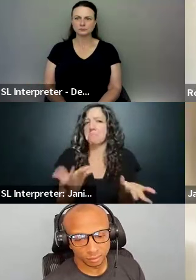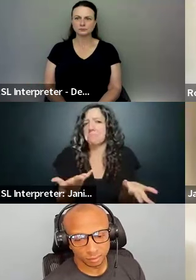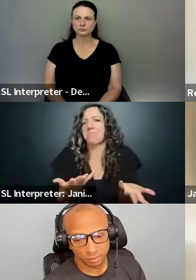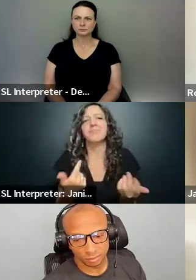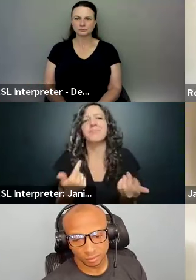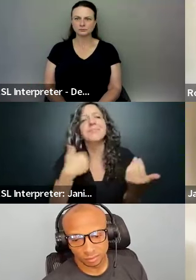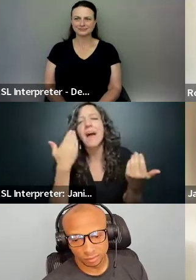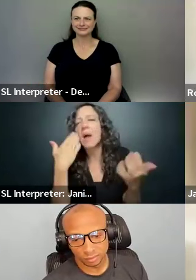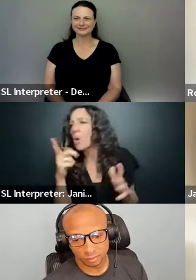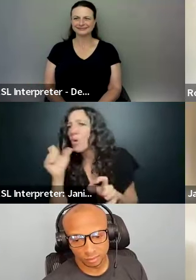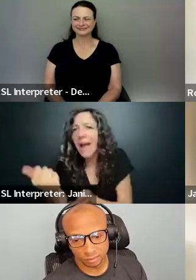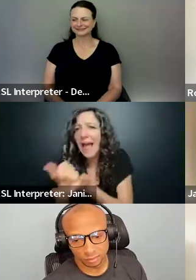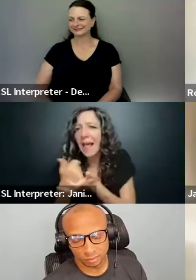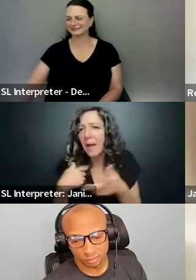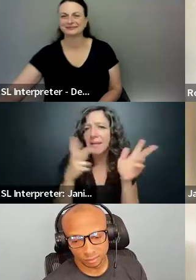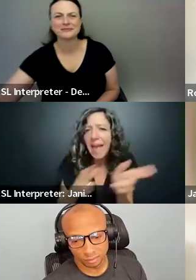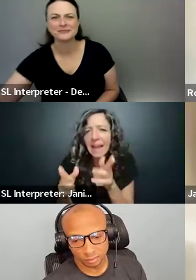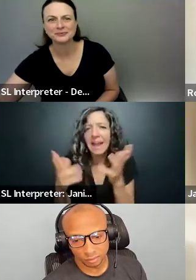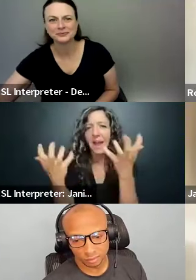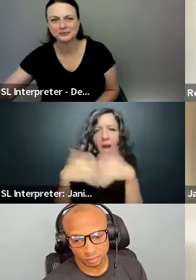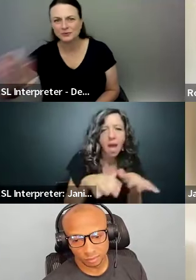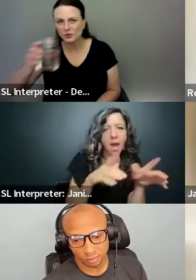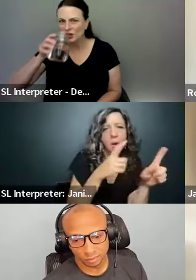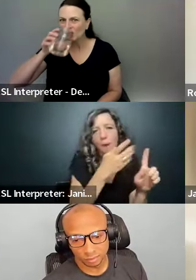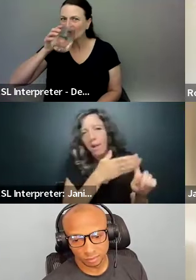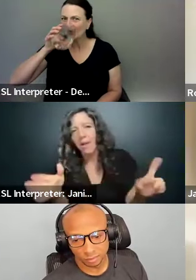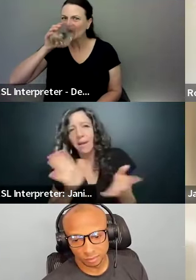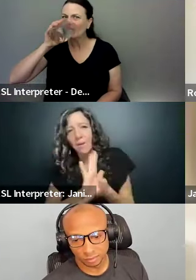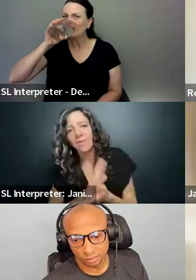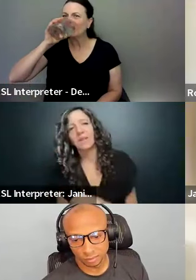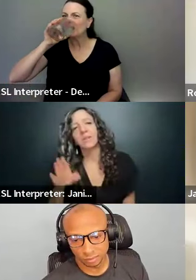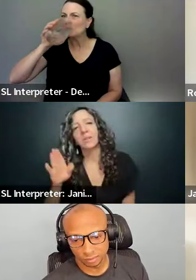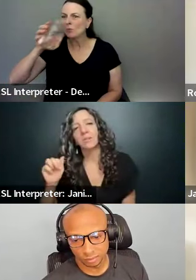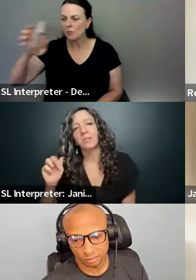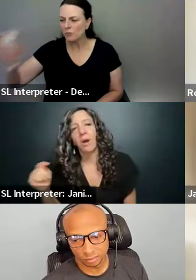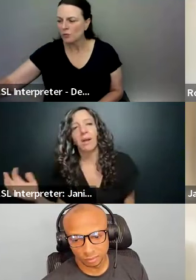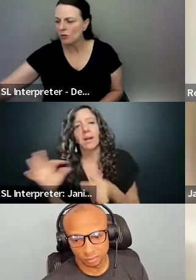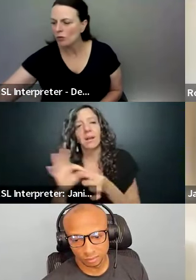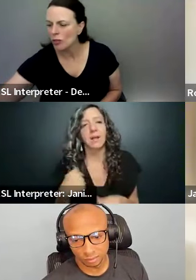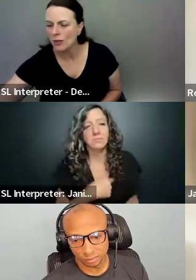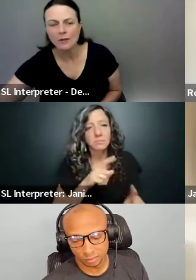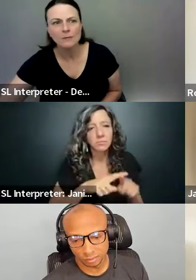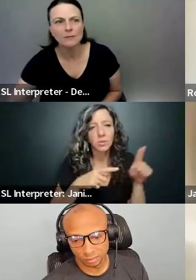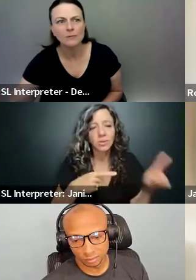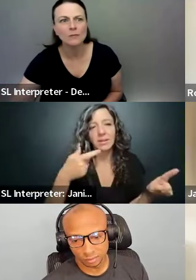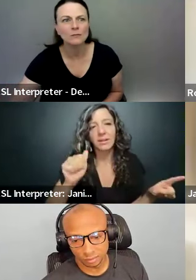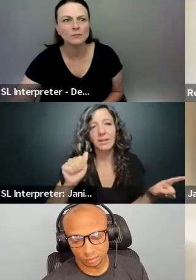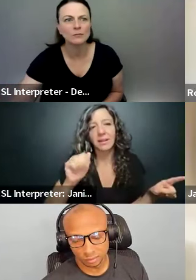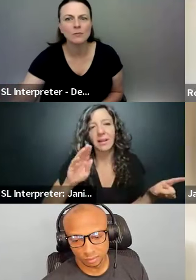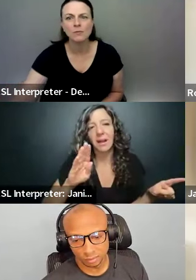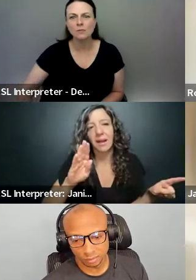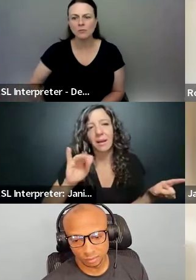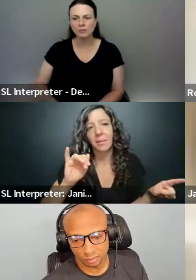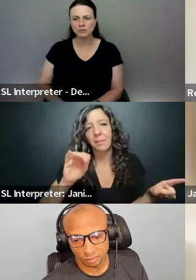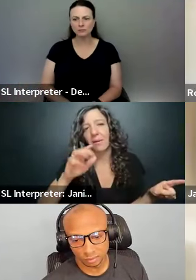could help us. I was like, so Bart connected us to Gabriele Siri. He is Italian